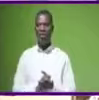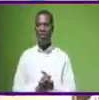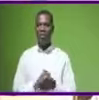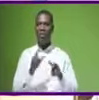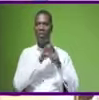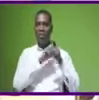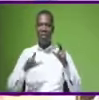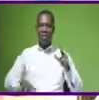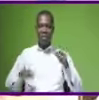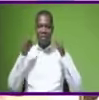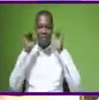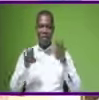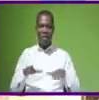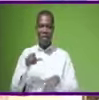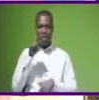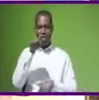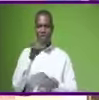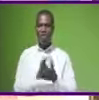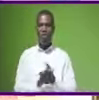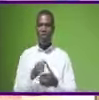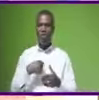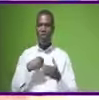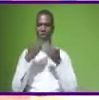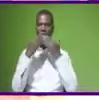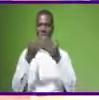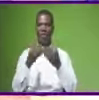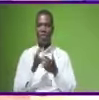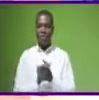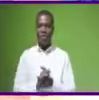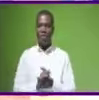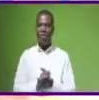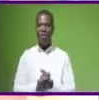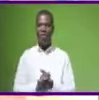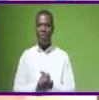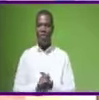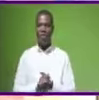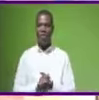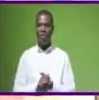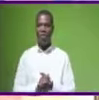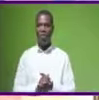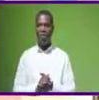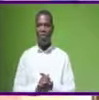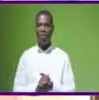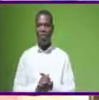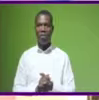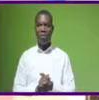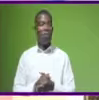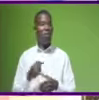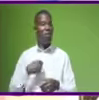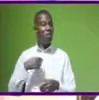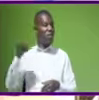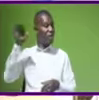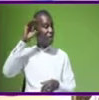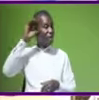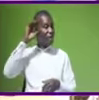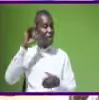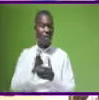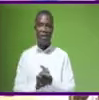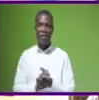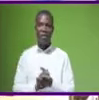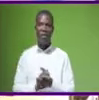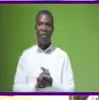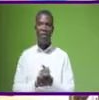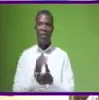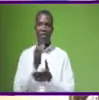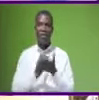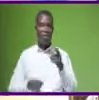love bless you. Miss Medassi. Amen. Matessa, I'm where to Ginabi or her. A ye be a dear, Miss